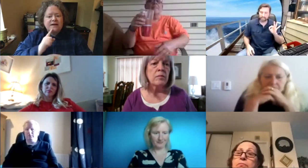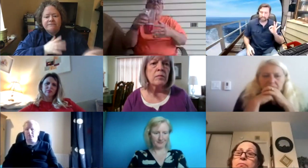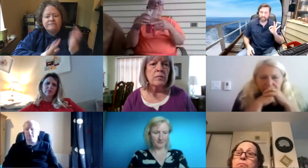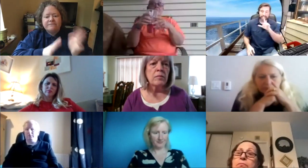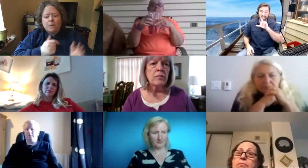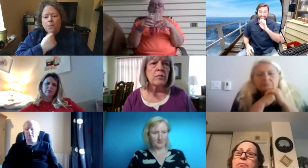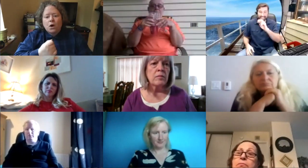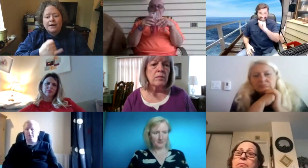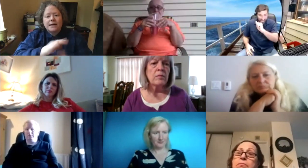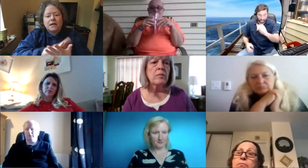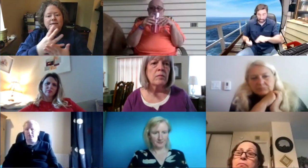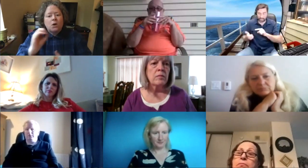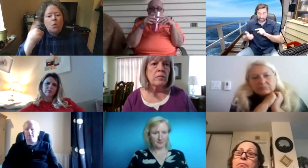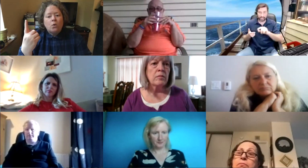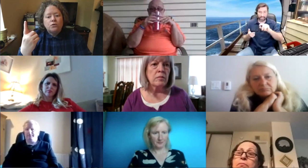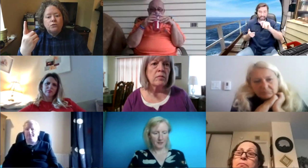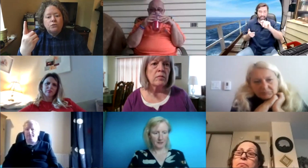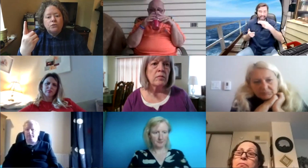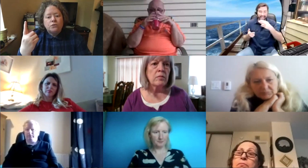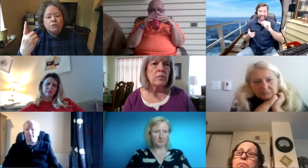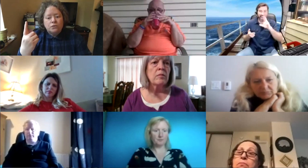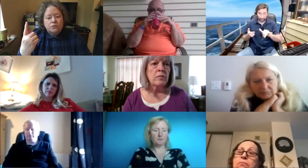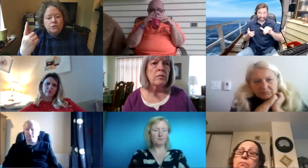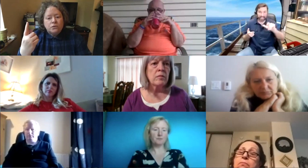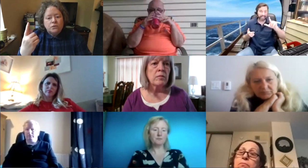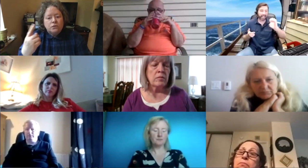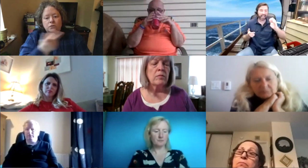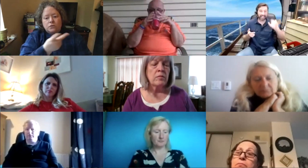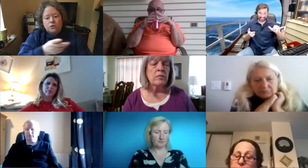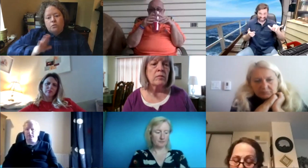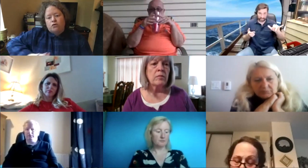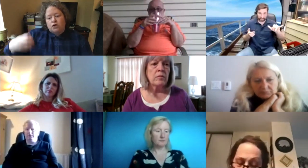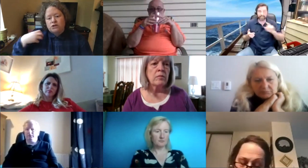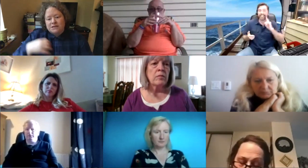Harry Levy, do you remember the Deaf Sign Language boy back in 1901?